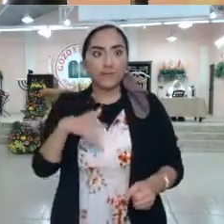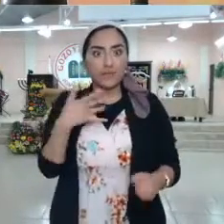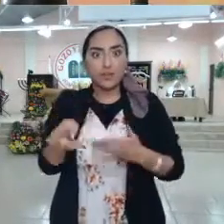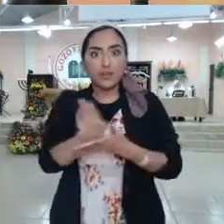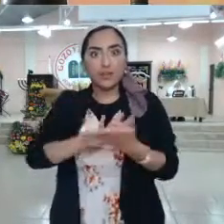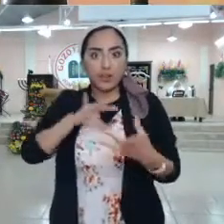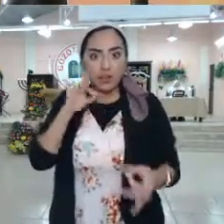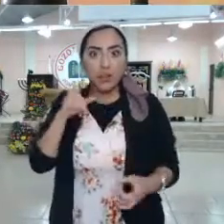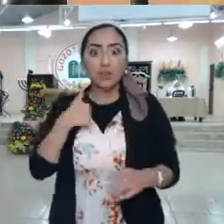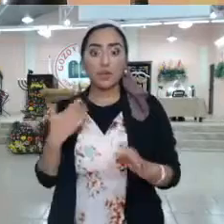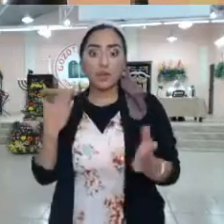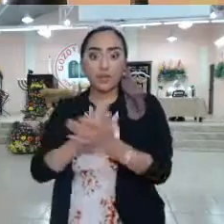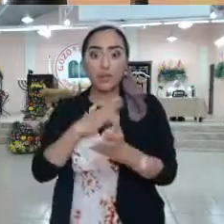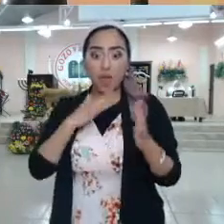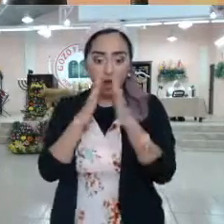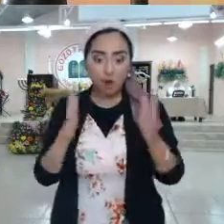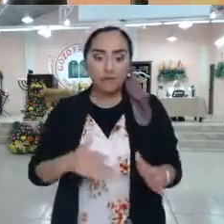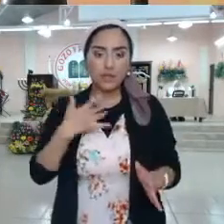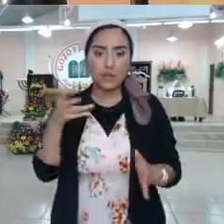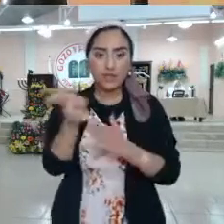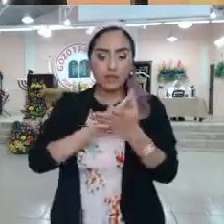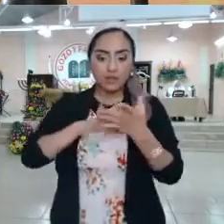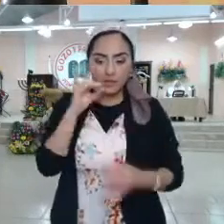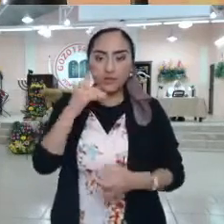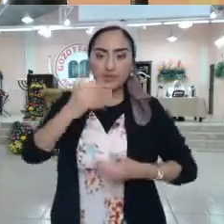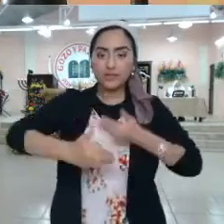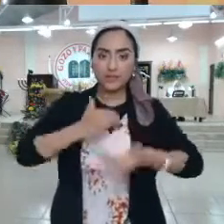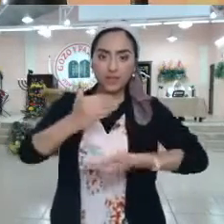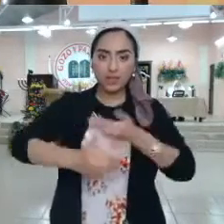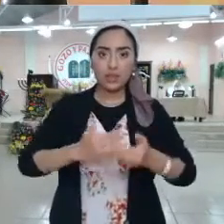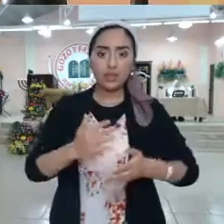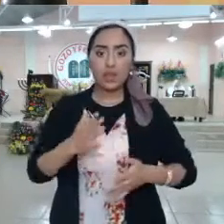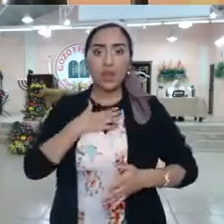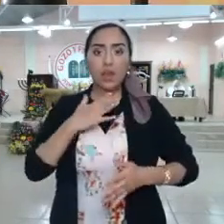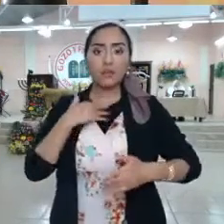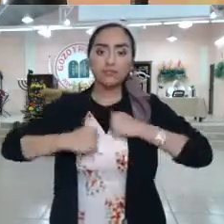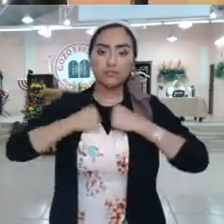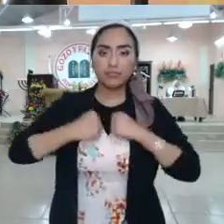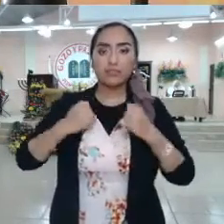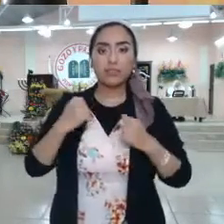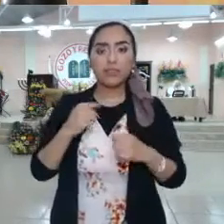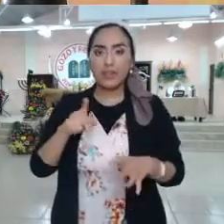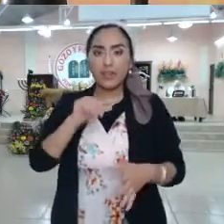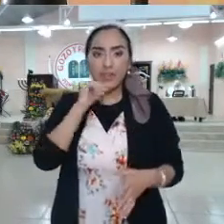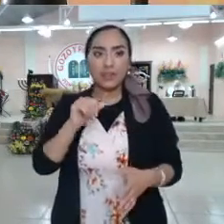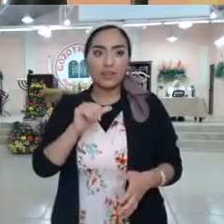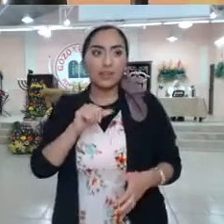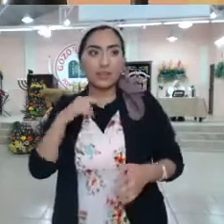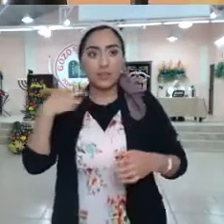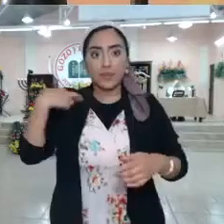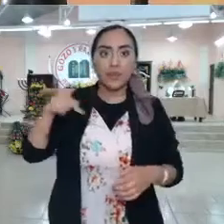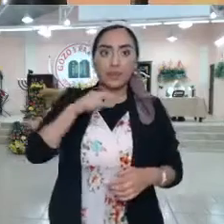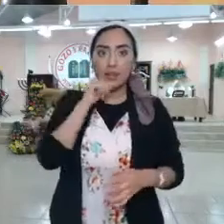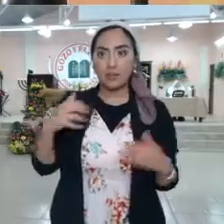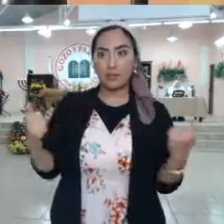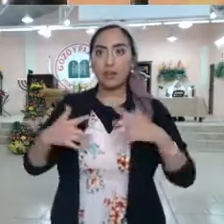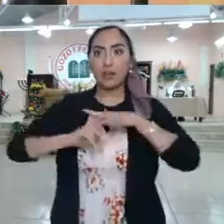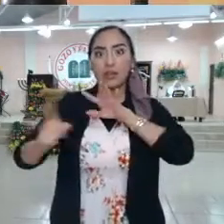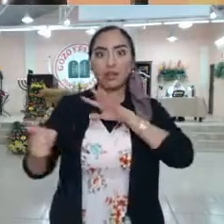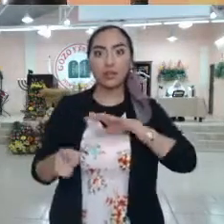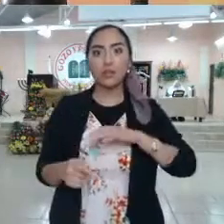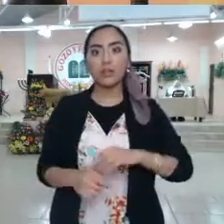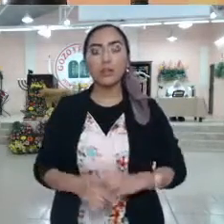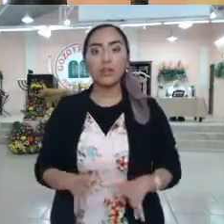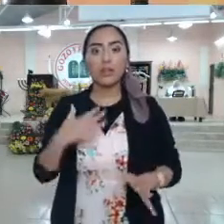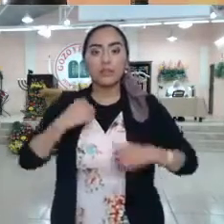and we presencia. feel Llego a his mi casa, presence. I estoy arrive to sintiendo my su house, I presencia. feel his Me presence. estoy bañando, I'm y eso taking no, a shower, por and favor, that, los please, religiosos the no salgan religious corriendo. don't go